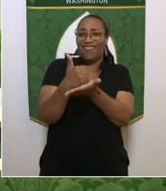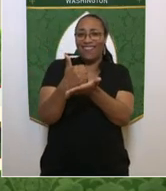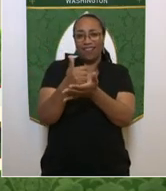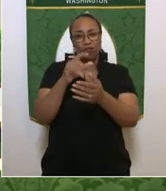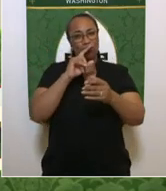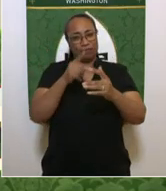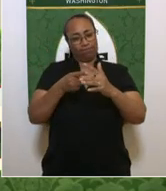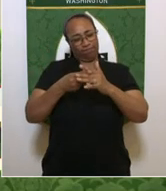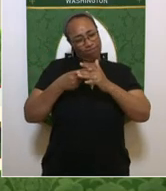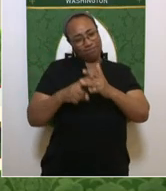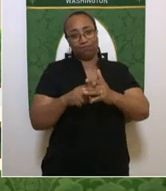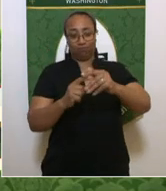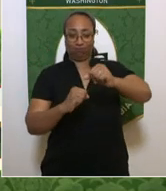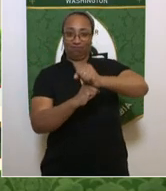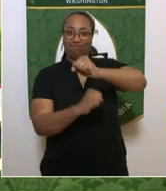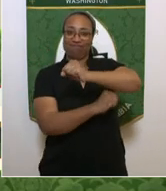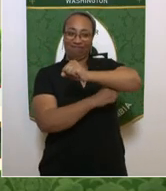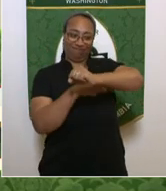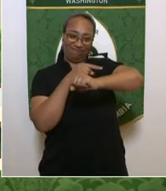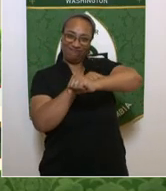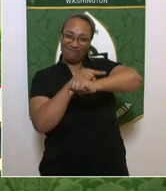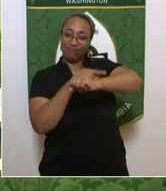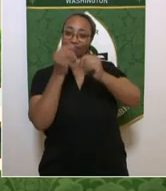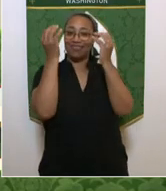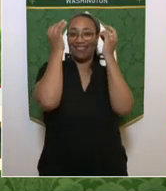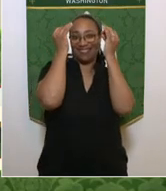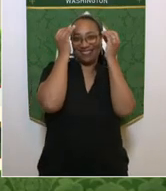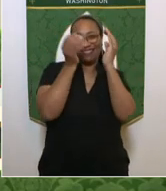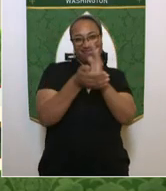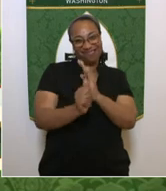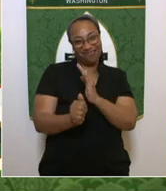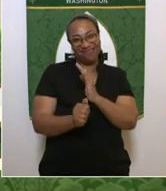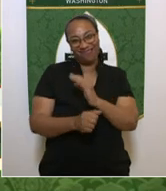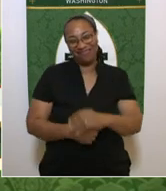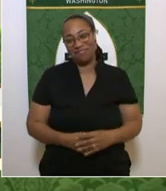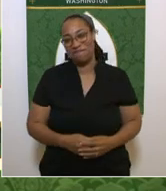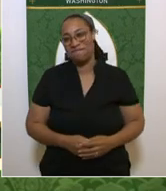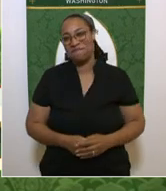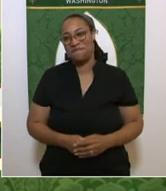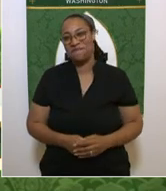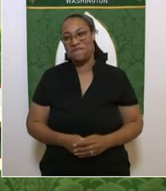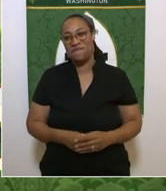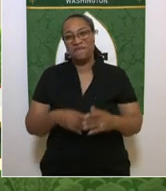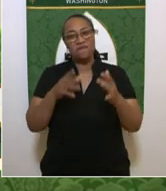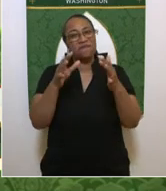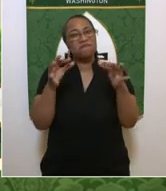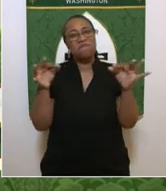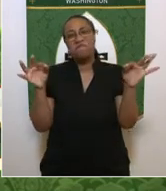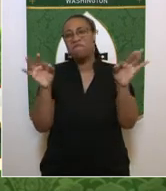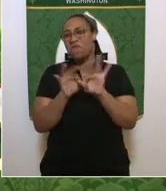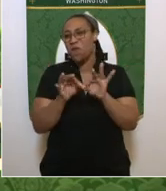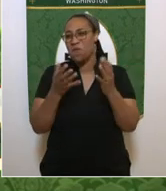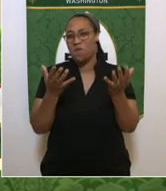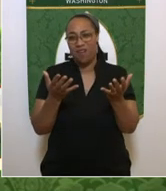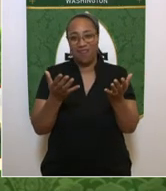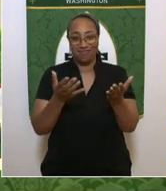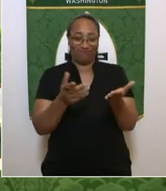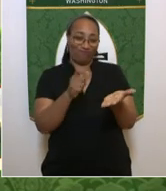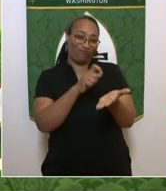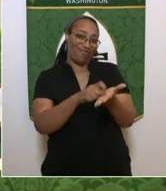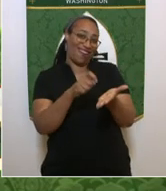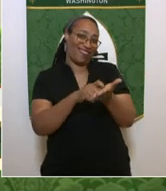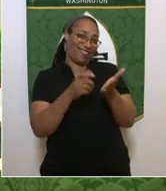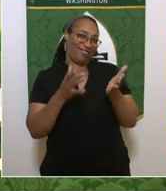takes to be a critical thinker. I also think it's important to be a great writer, and I'll look at my upper